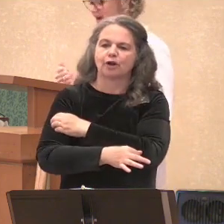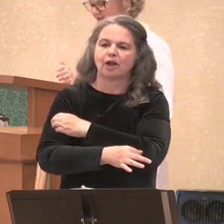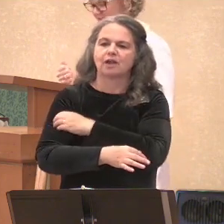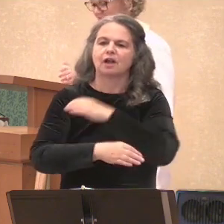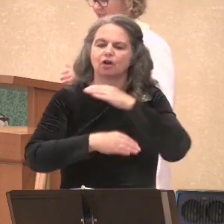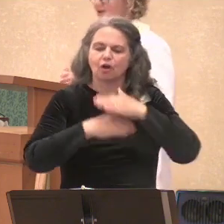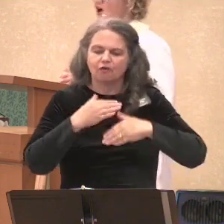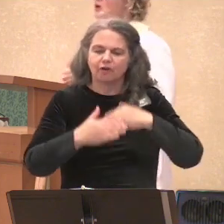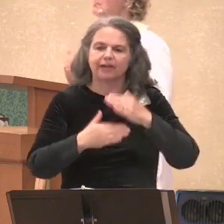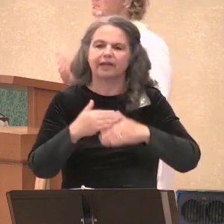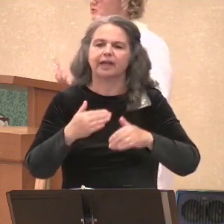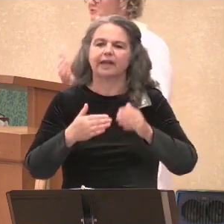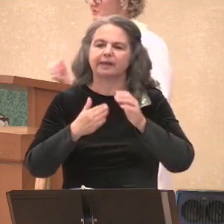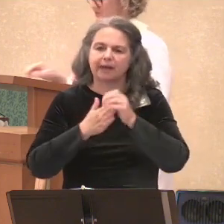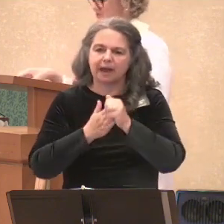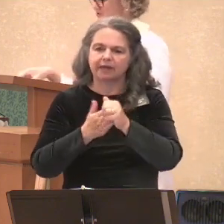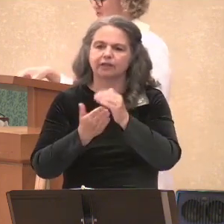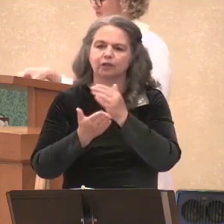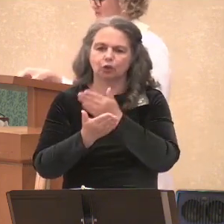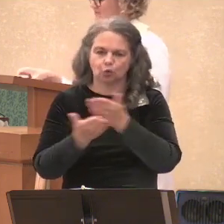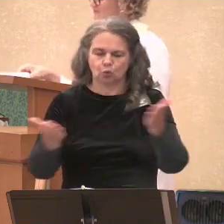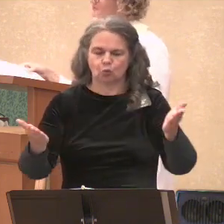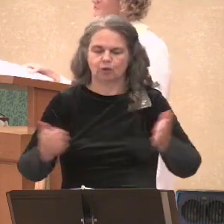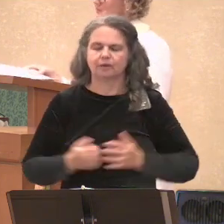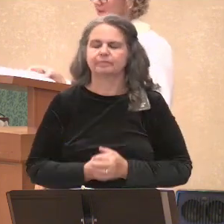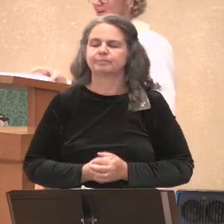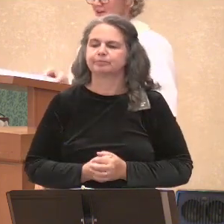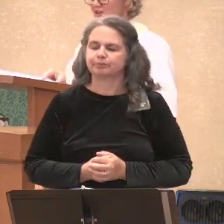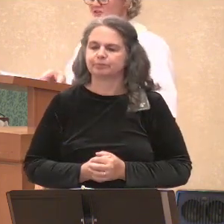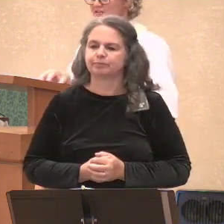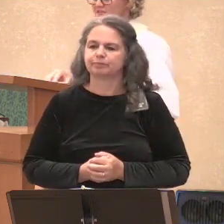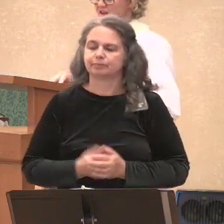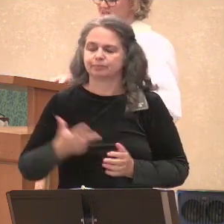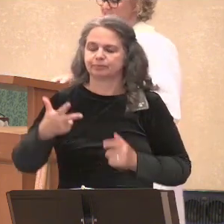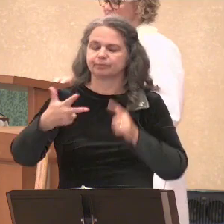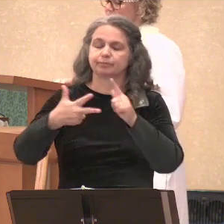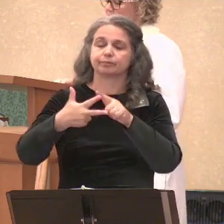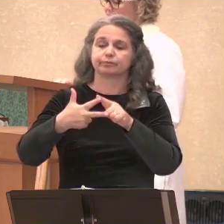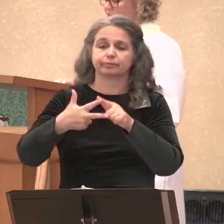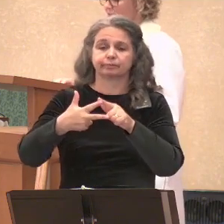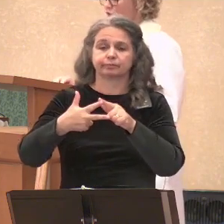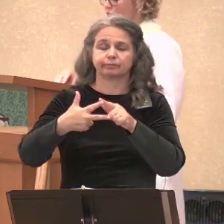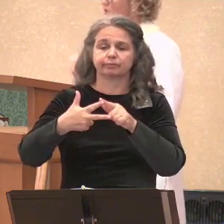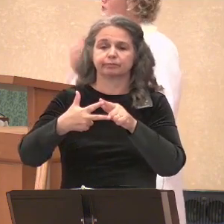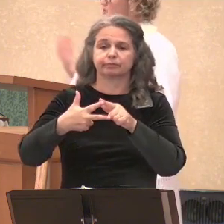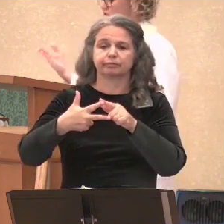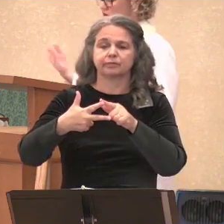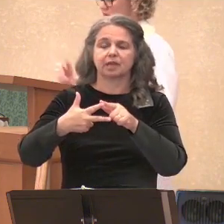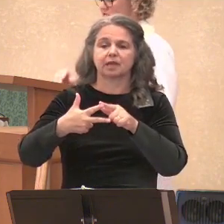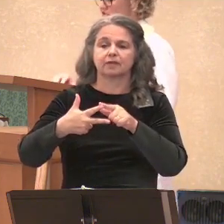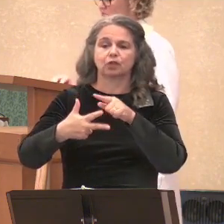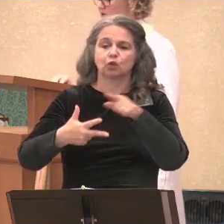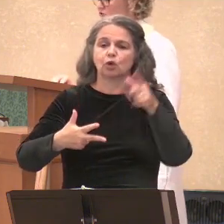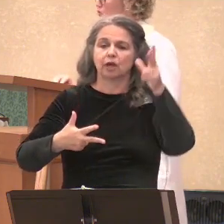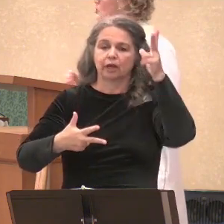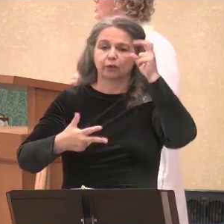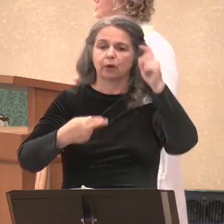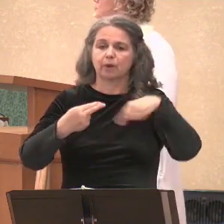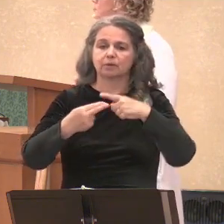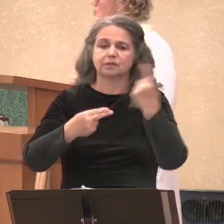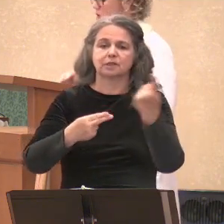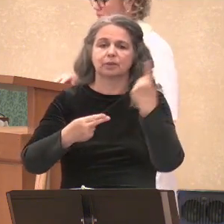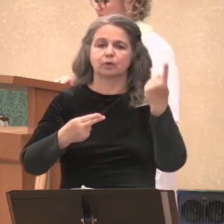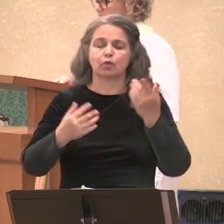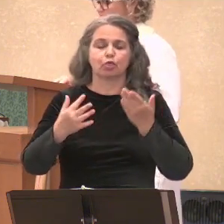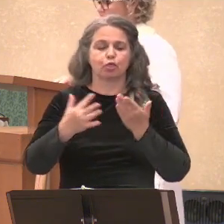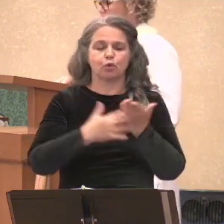and guiding both of you. Here's another idea. When you hear about someone who's going